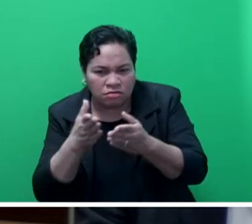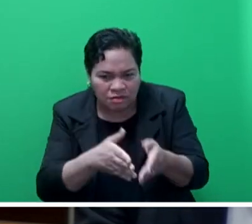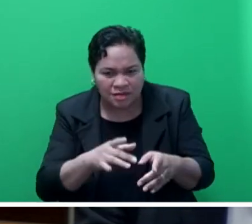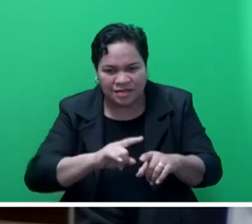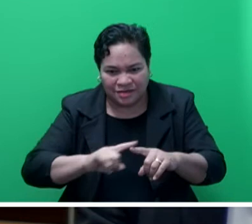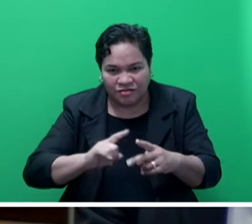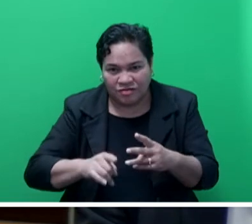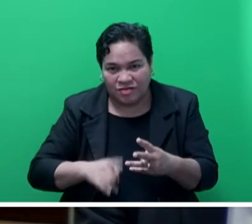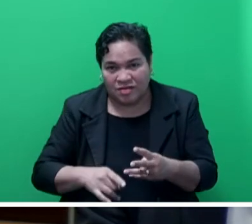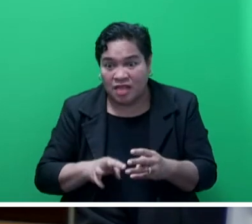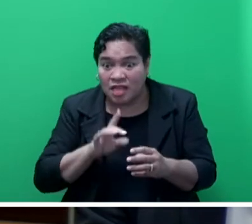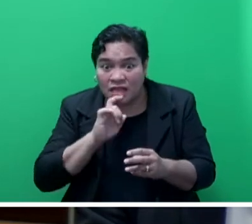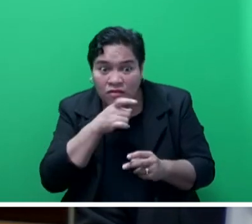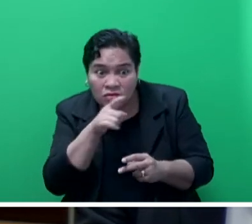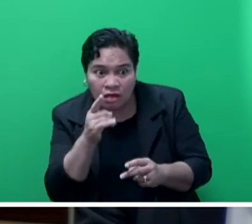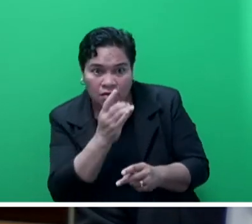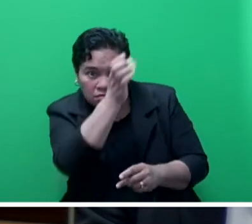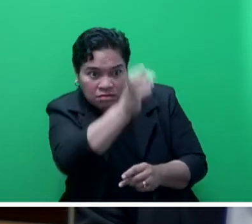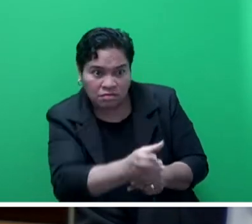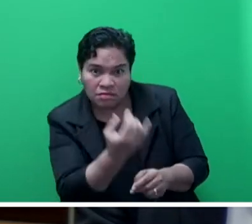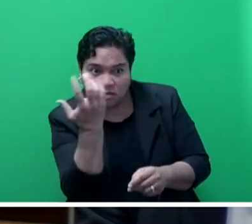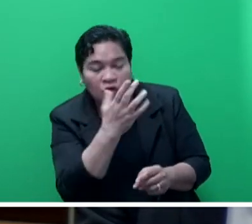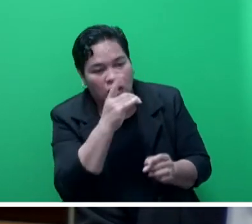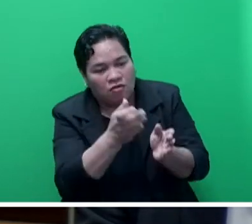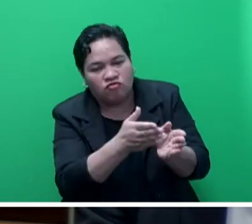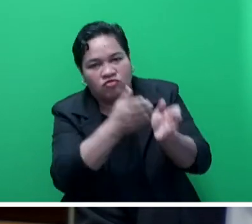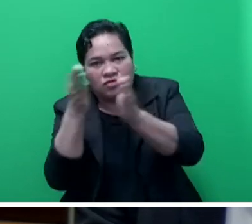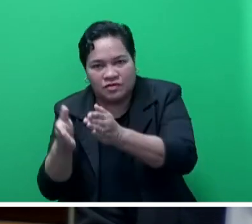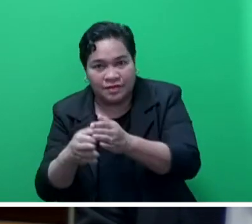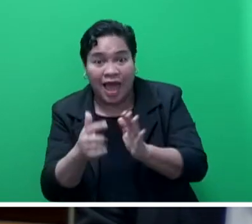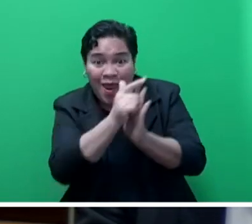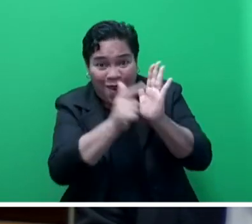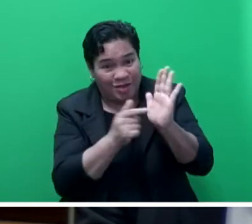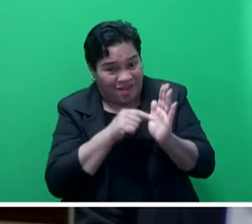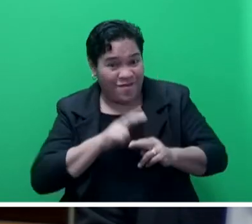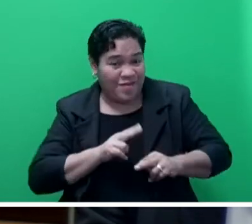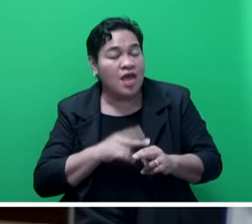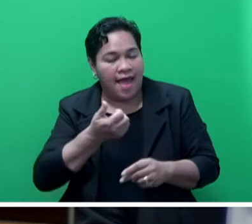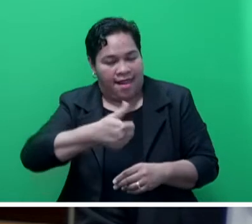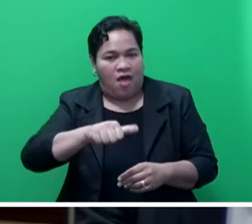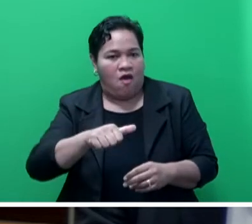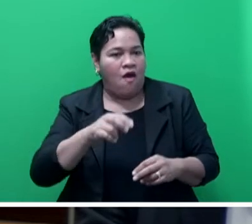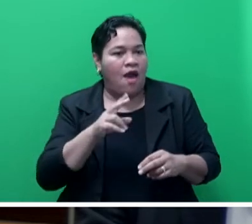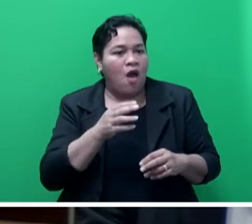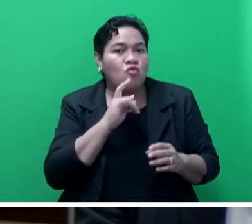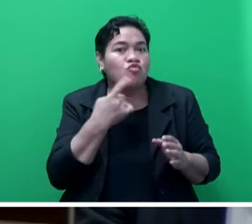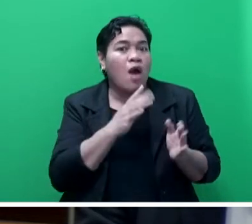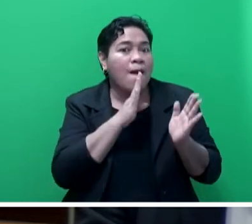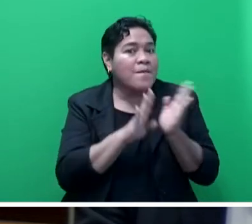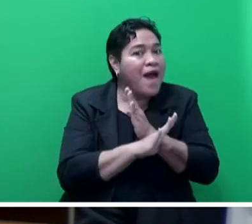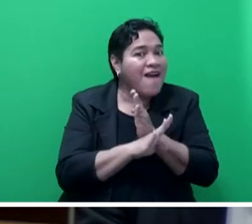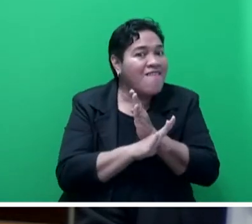to navigation within Fiji waters. The laws also in Fiji allow private owners to install ATONs, but obviously